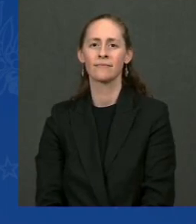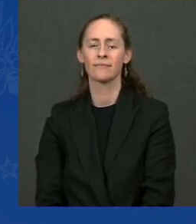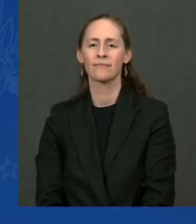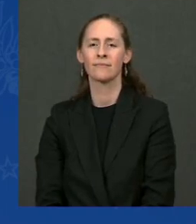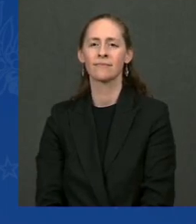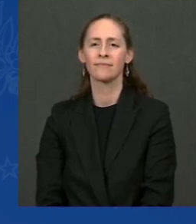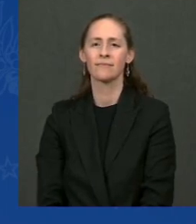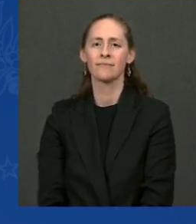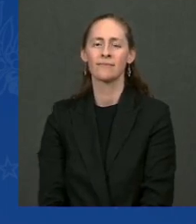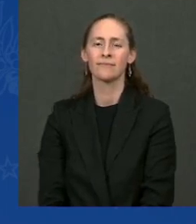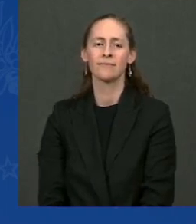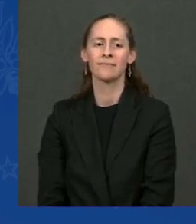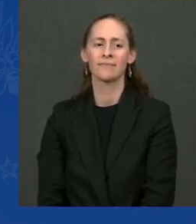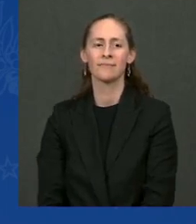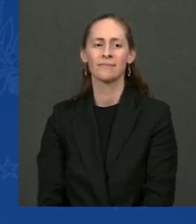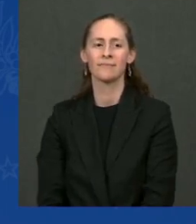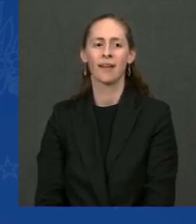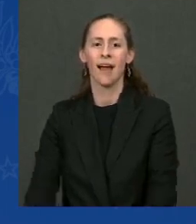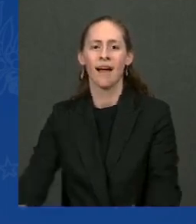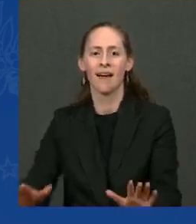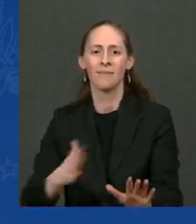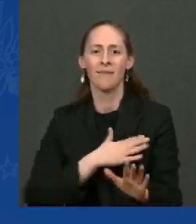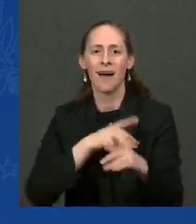Oh, my mask.